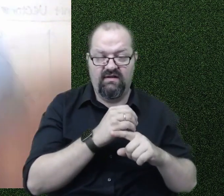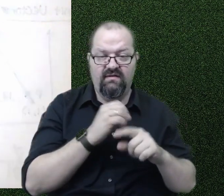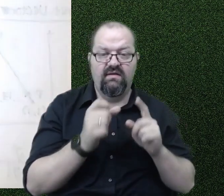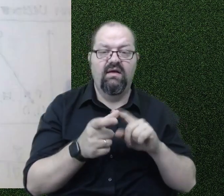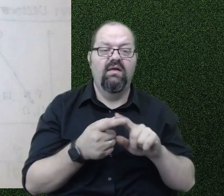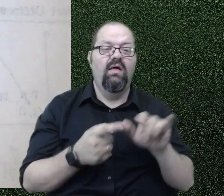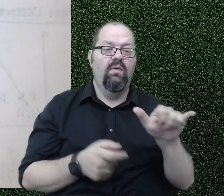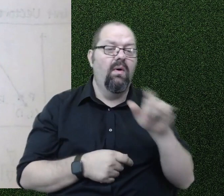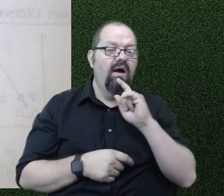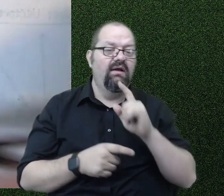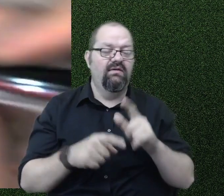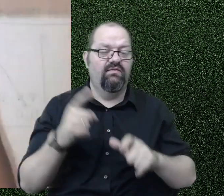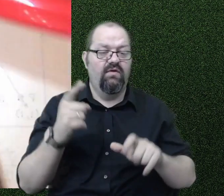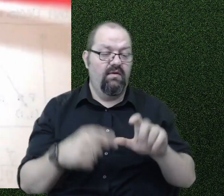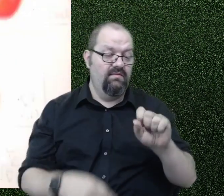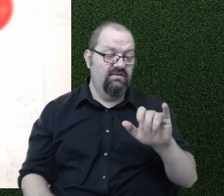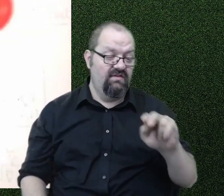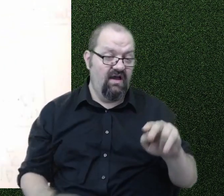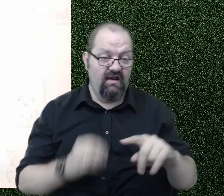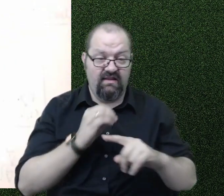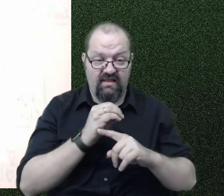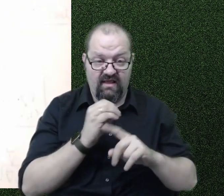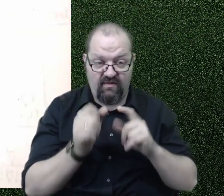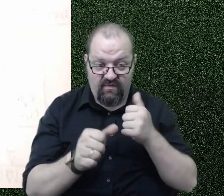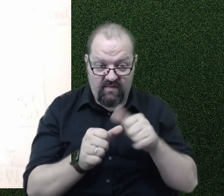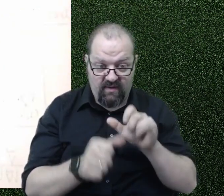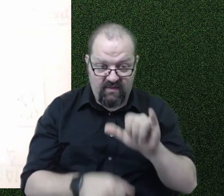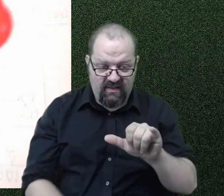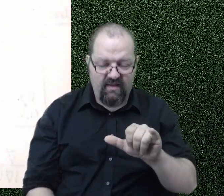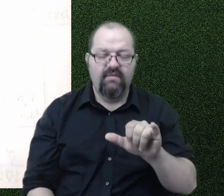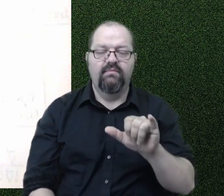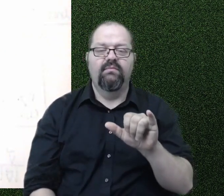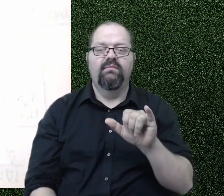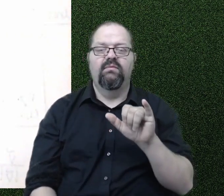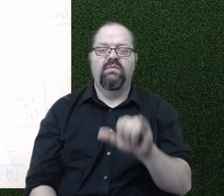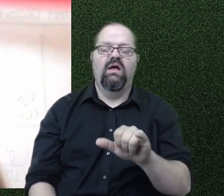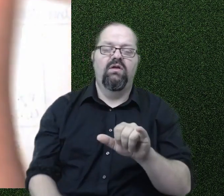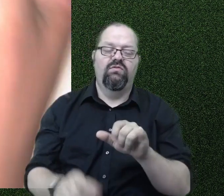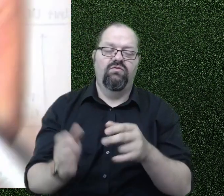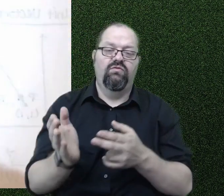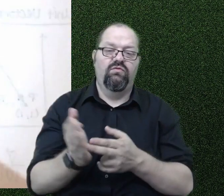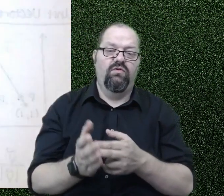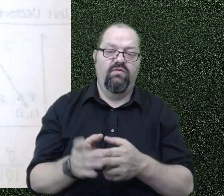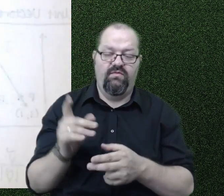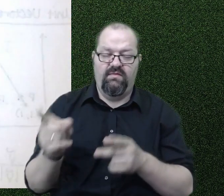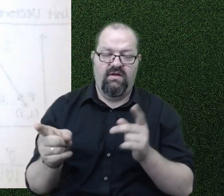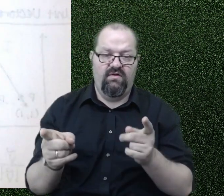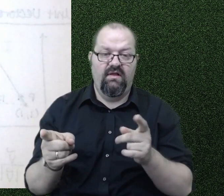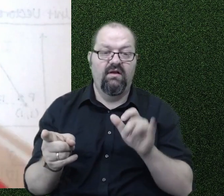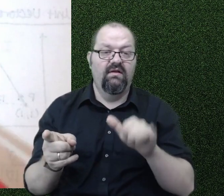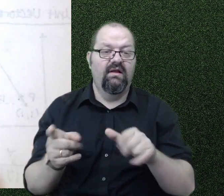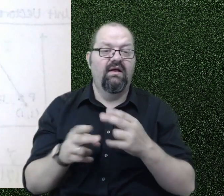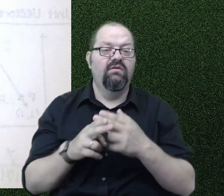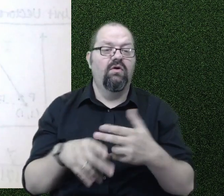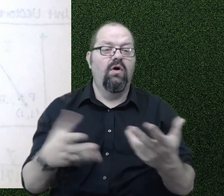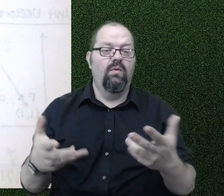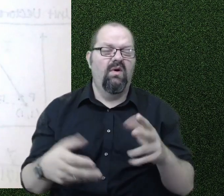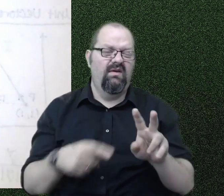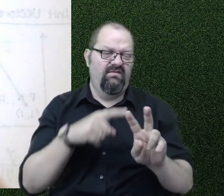theta. If that's true, then this vector from here to here, let's call that the vector